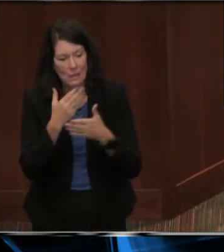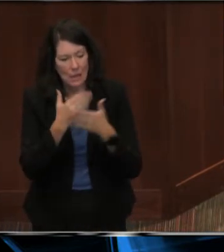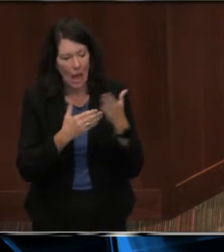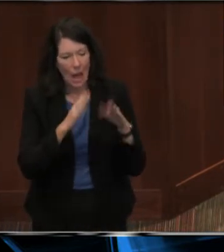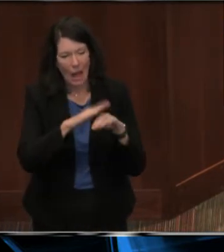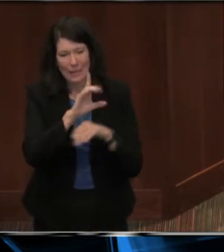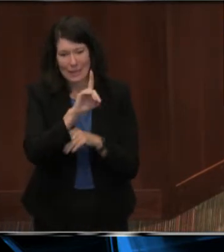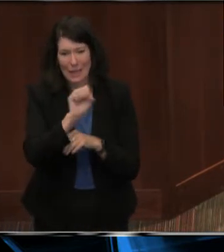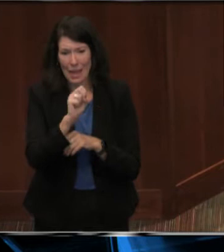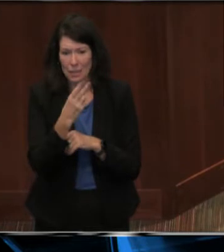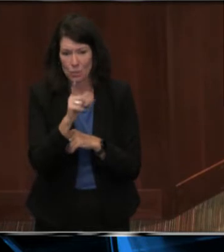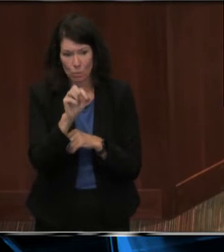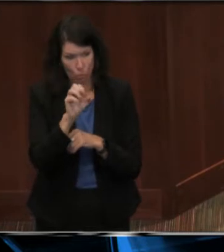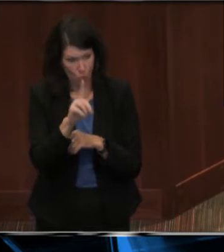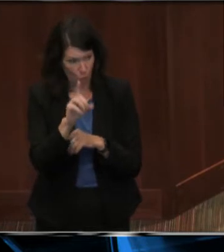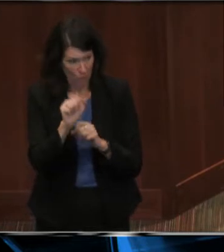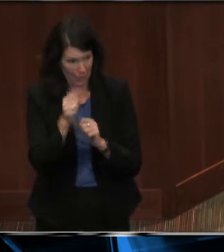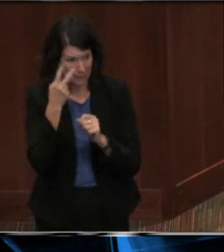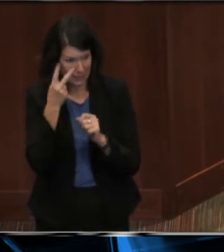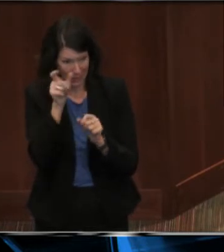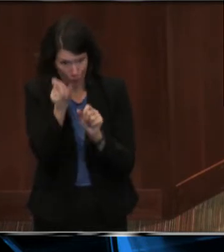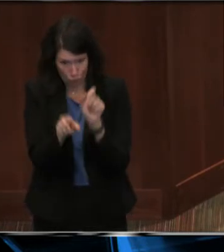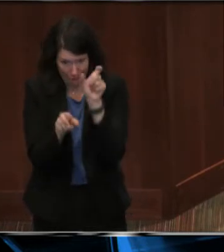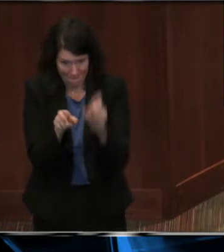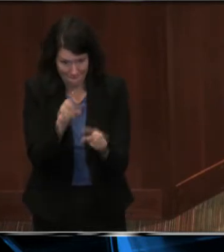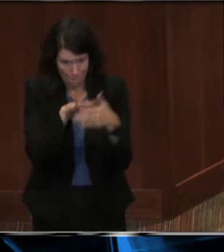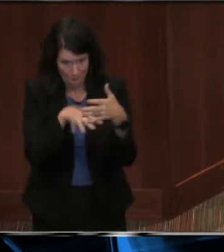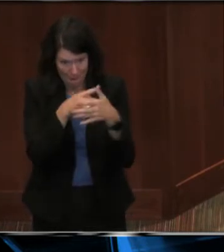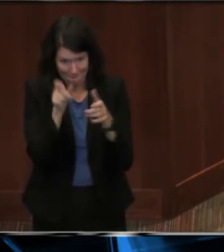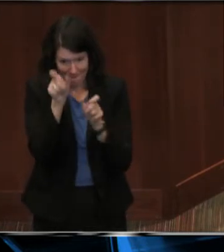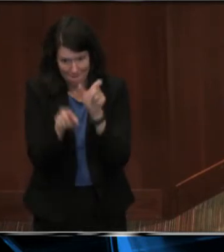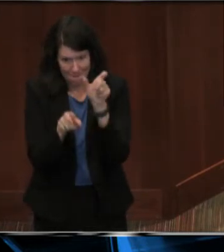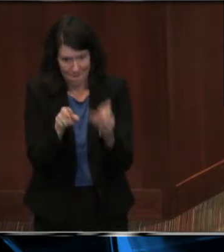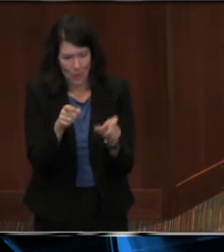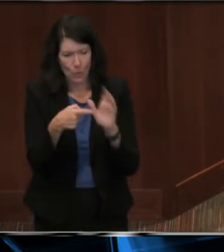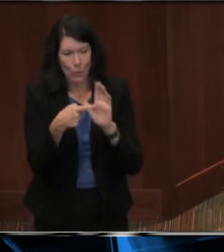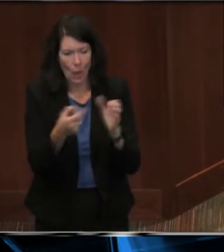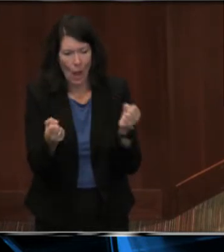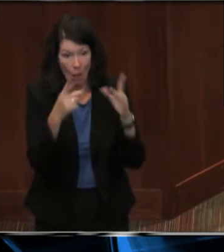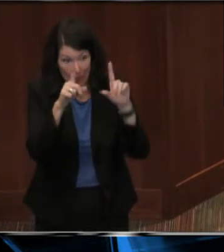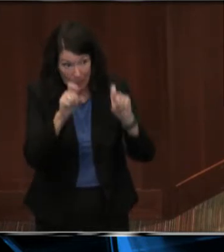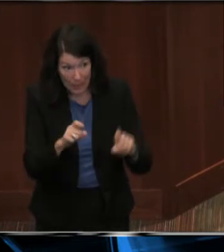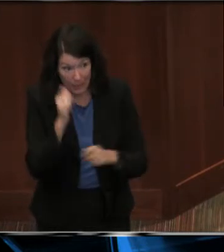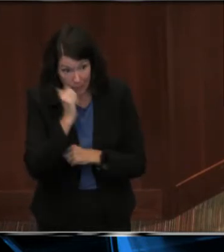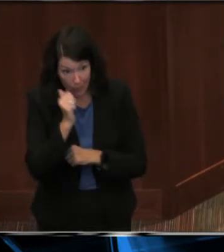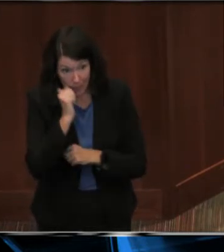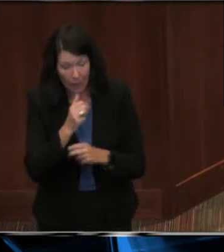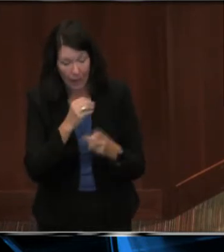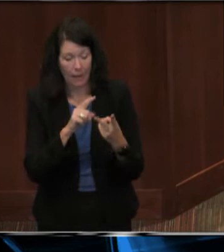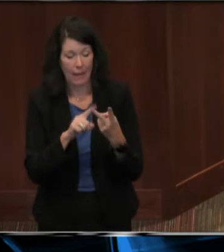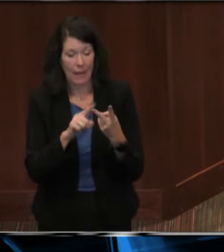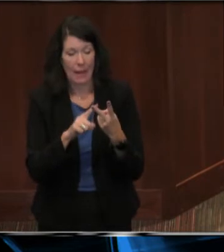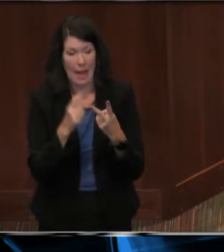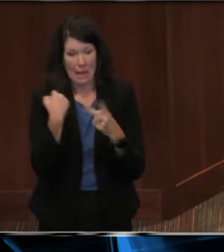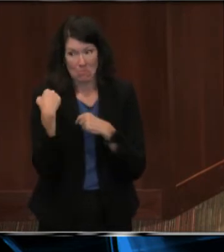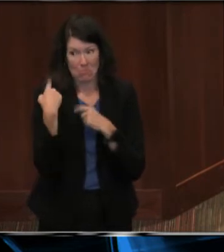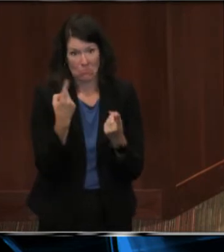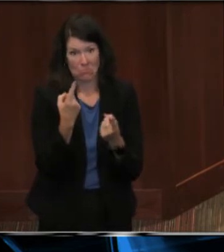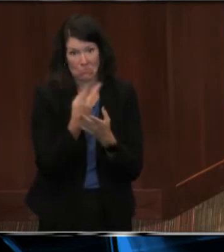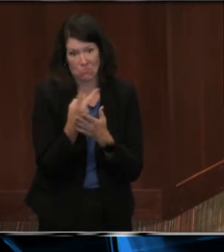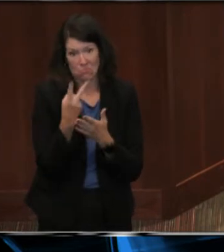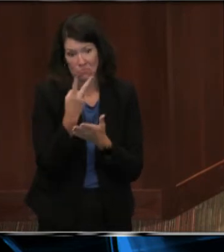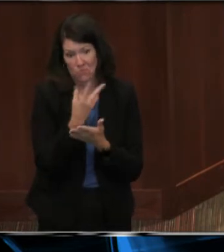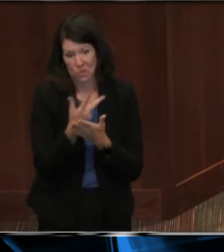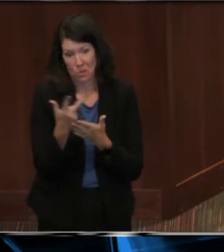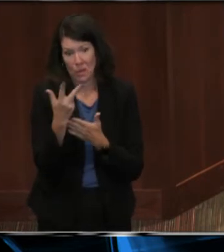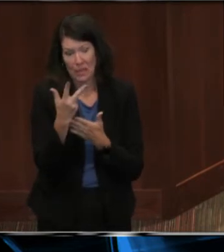dashboard. You can see the bar graph that indicates how many tests we're doing, and then you can see in the last couple weeks